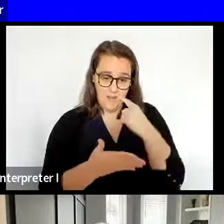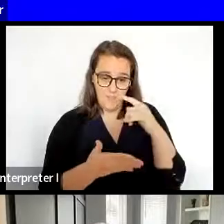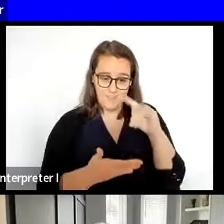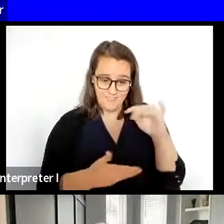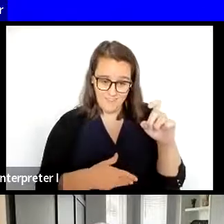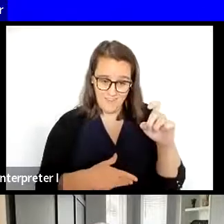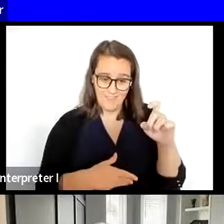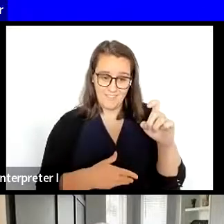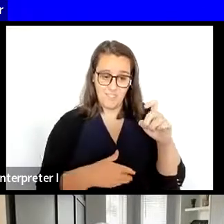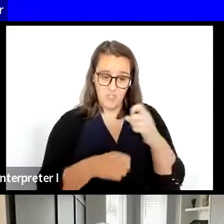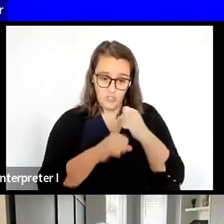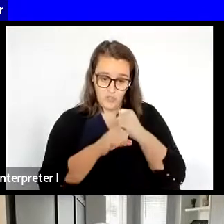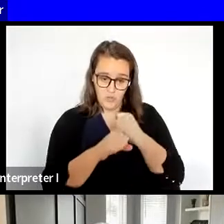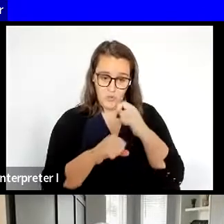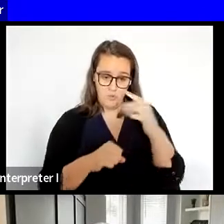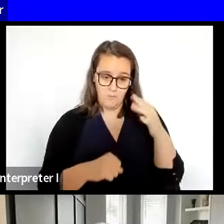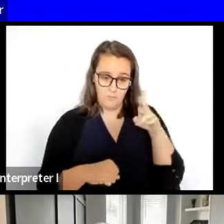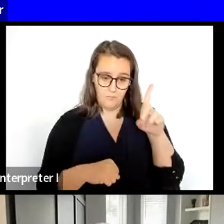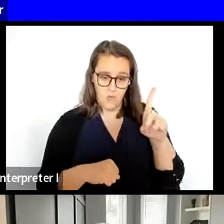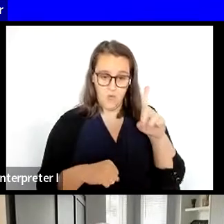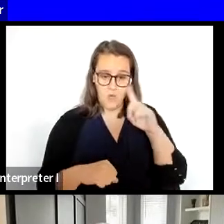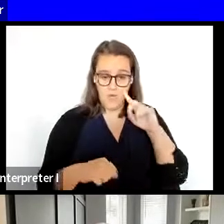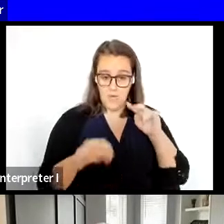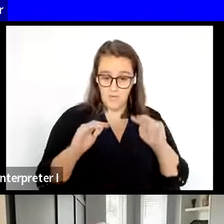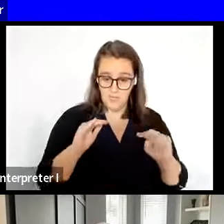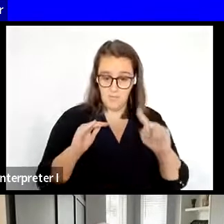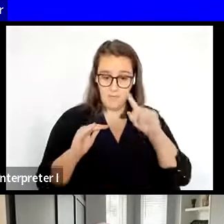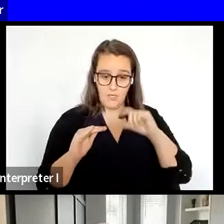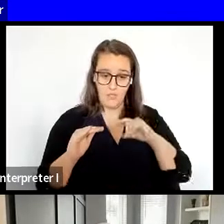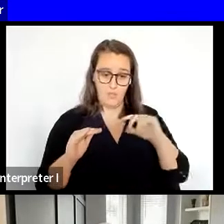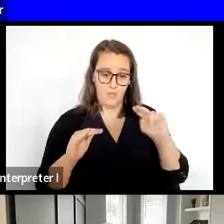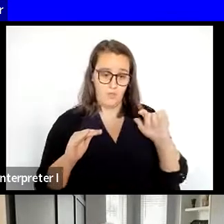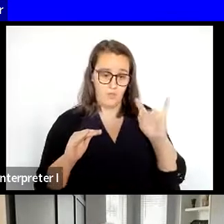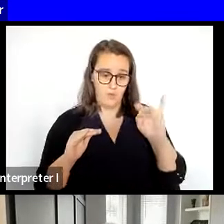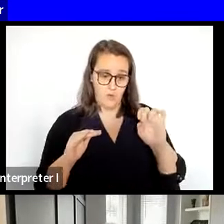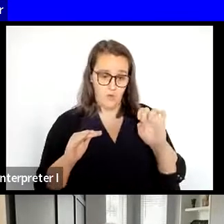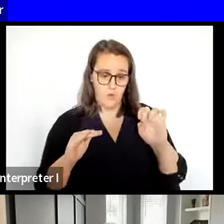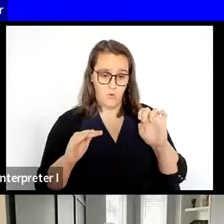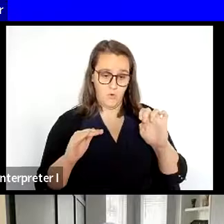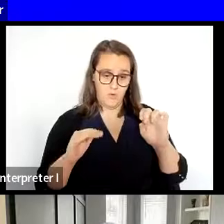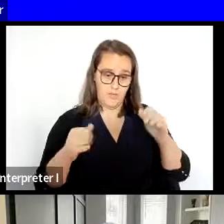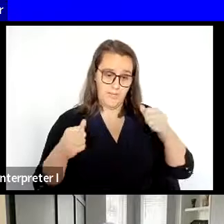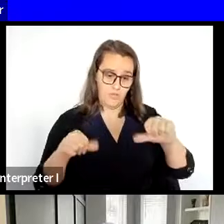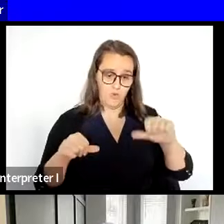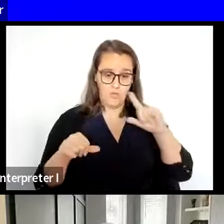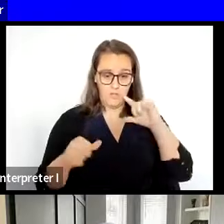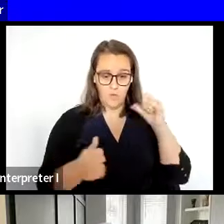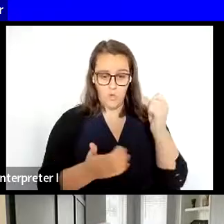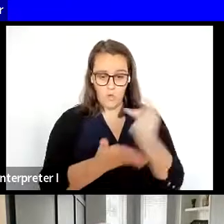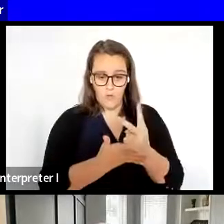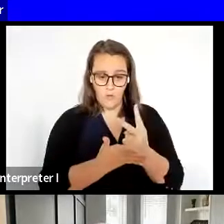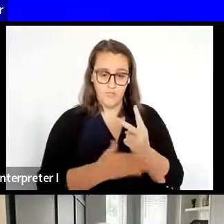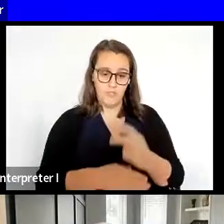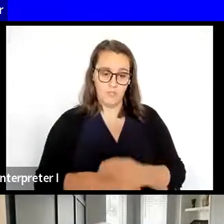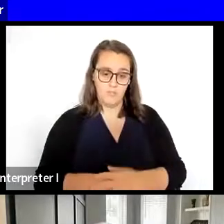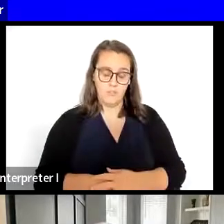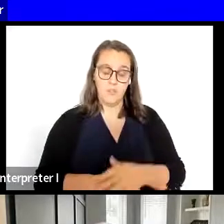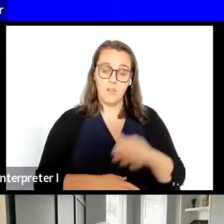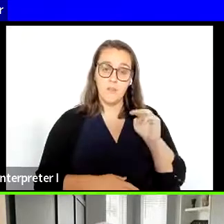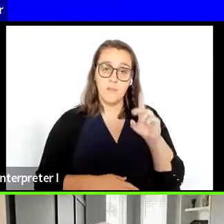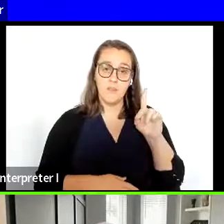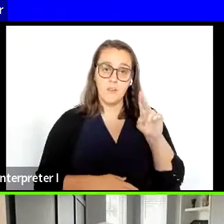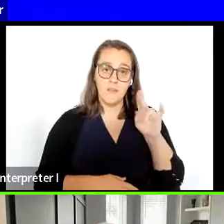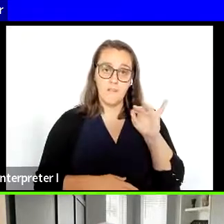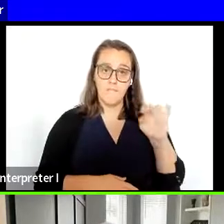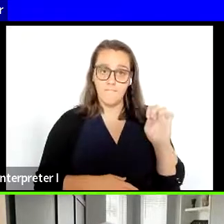note issuance authorization, emergency declaration resolution of 2022. Councilmember McDuffie.